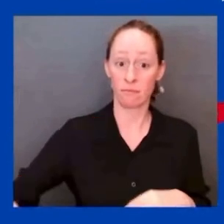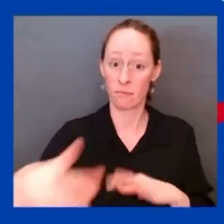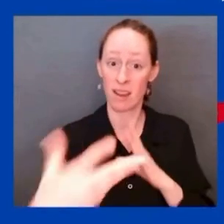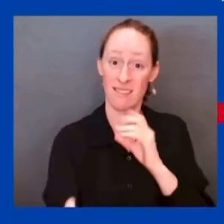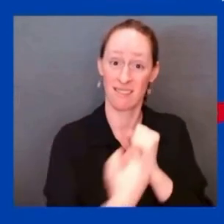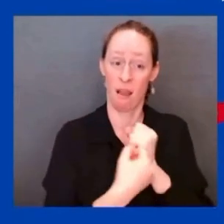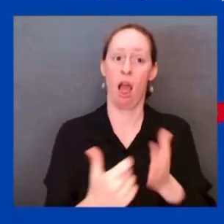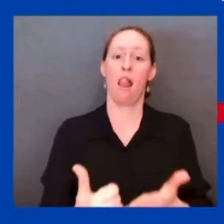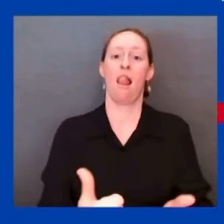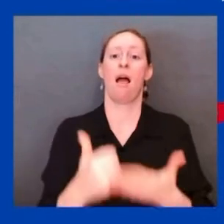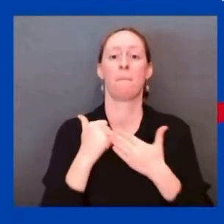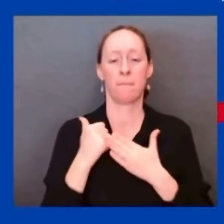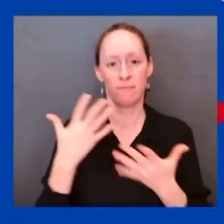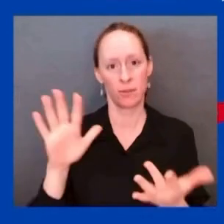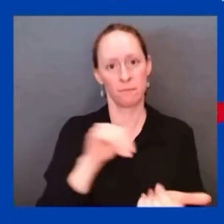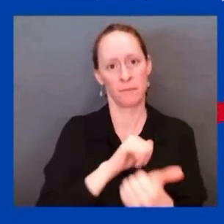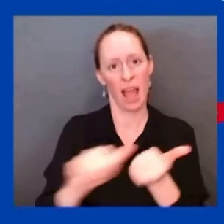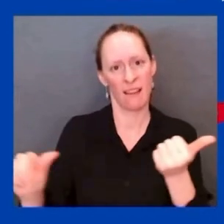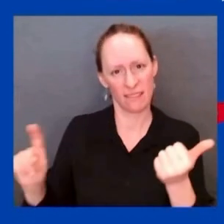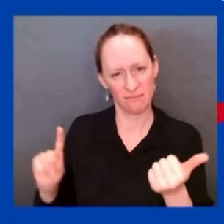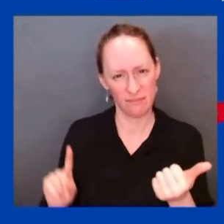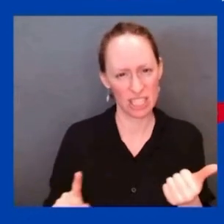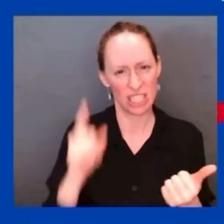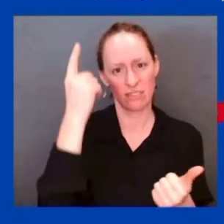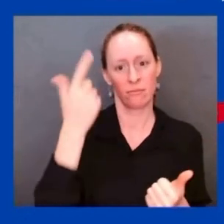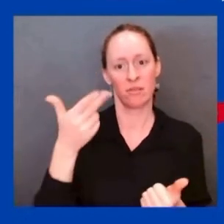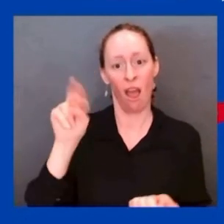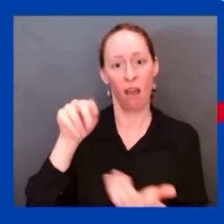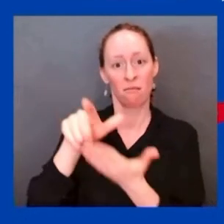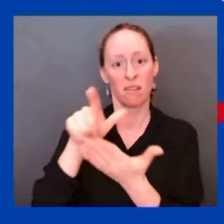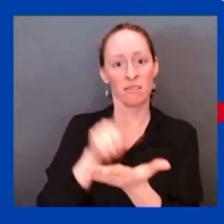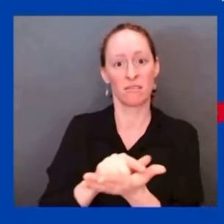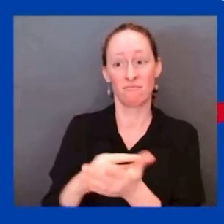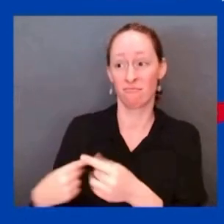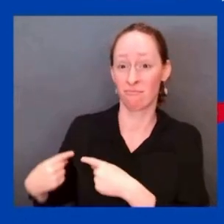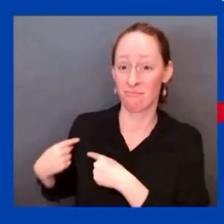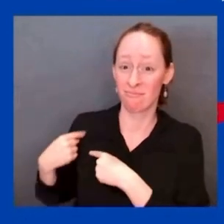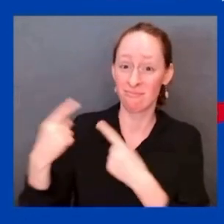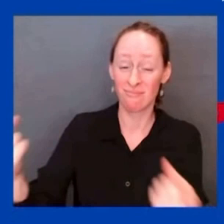30 years, but it's not nearly enough. I